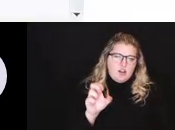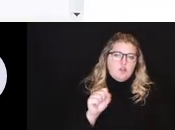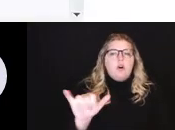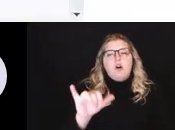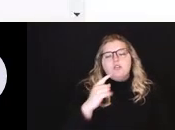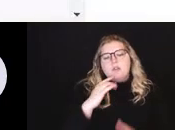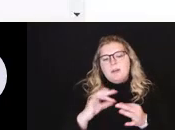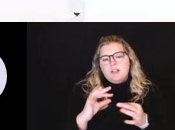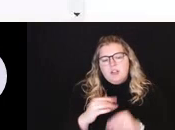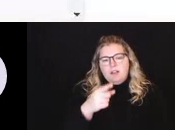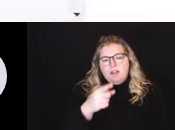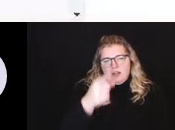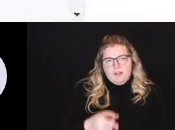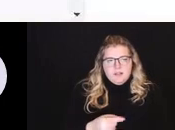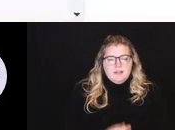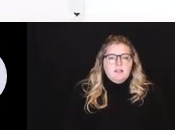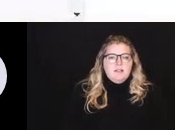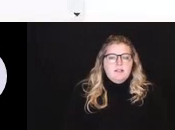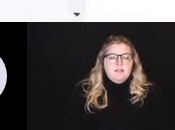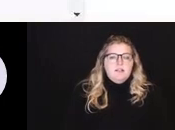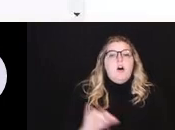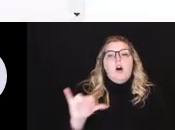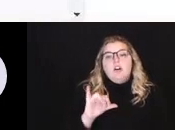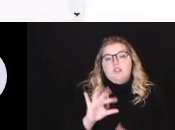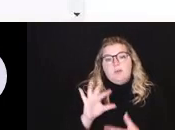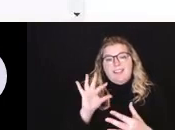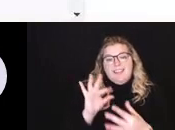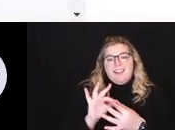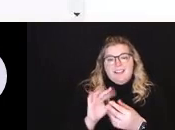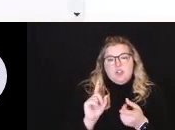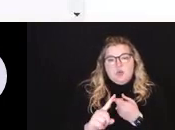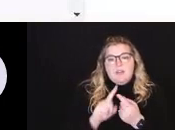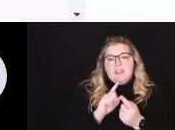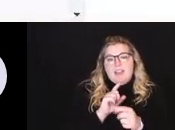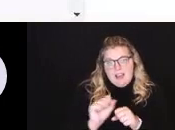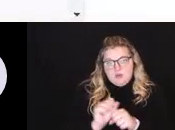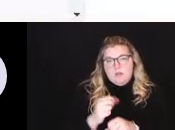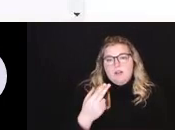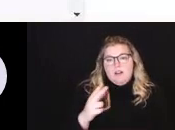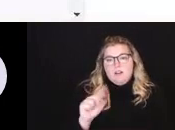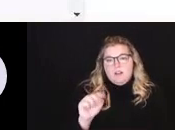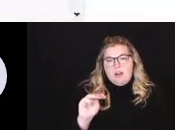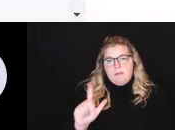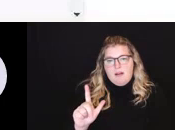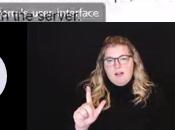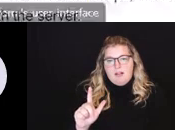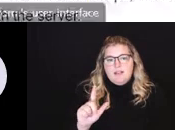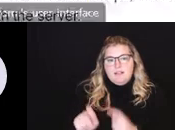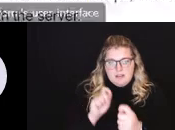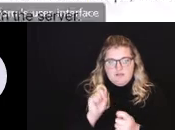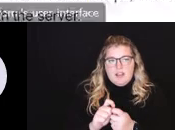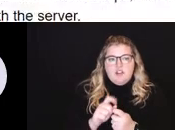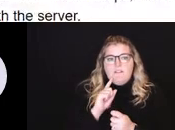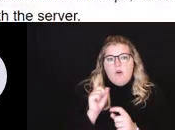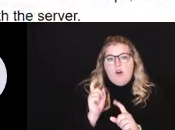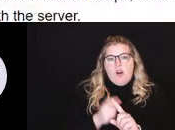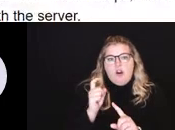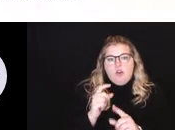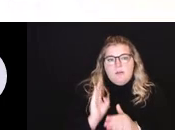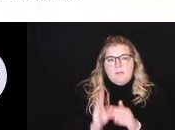mention, let me go back to this. It does also link to the actual HTML specification on those autocompletes as